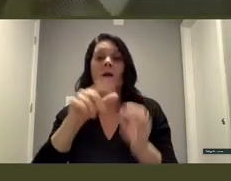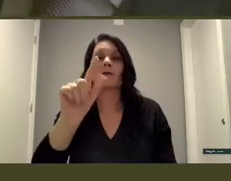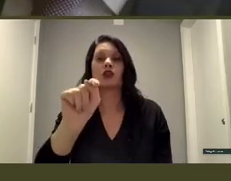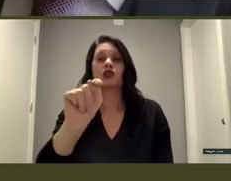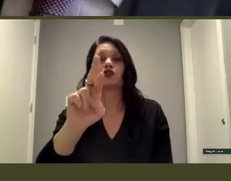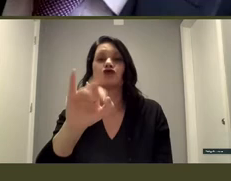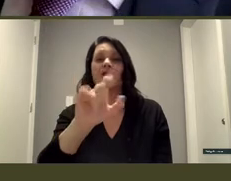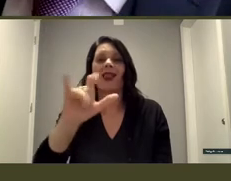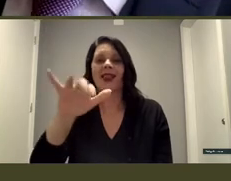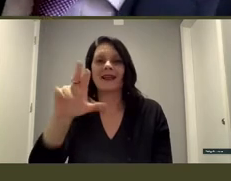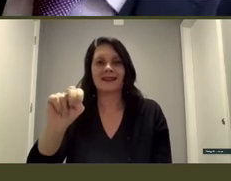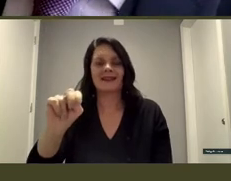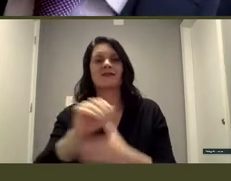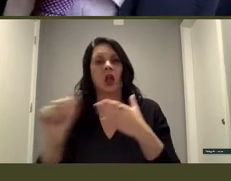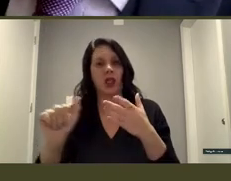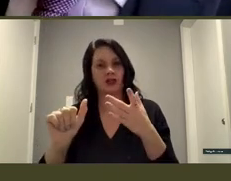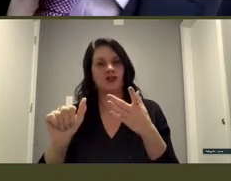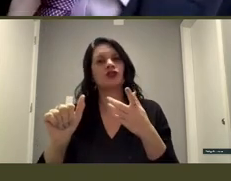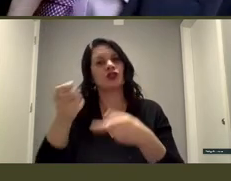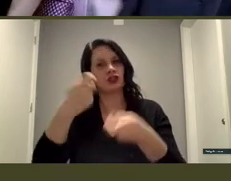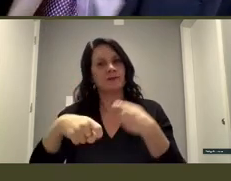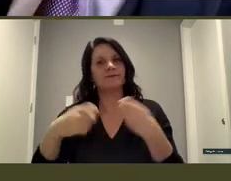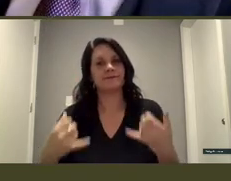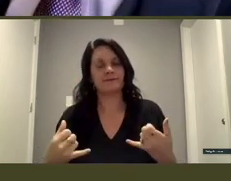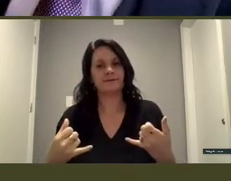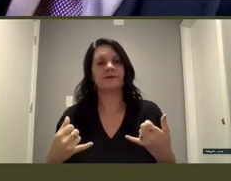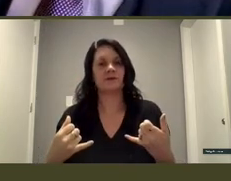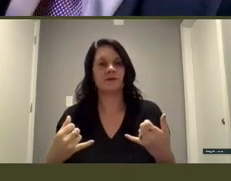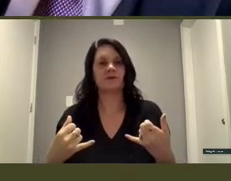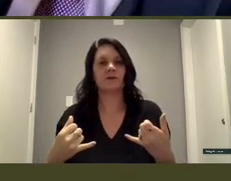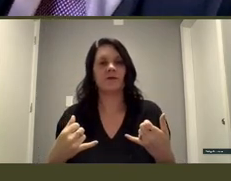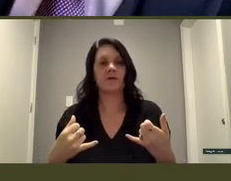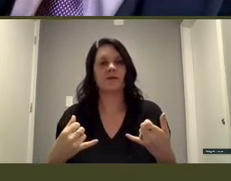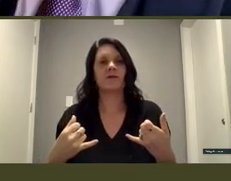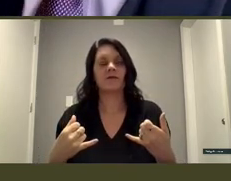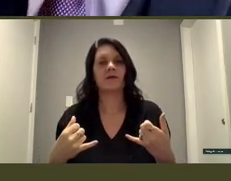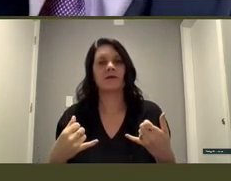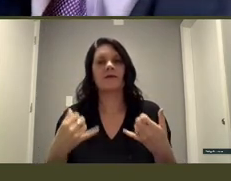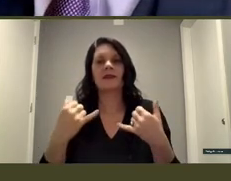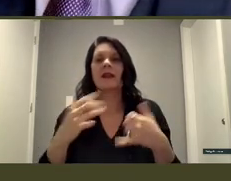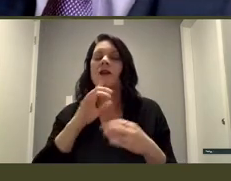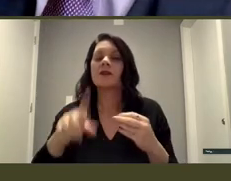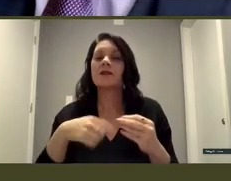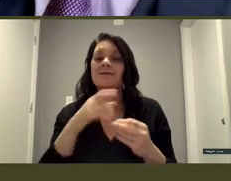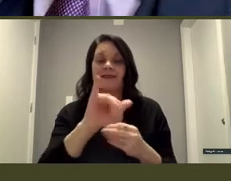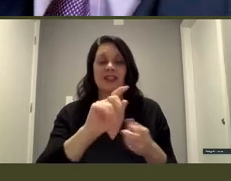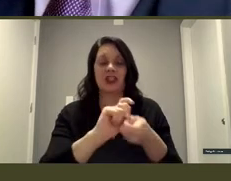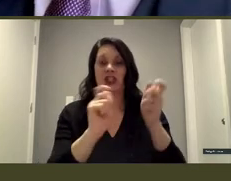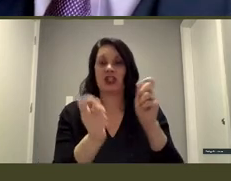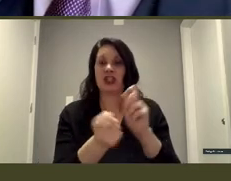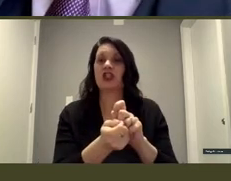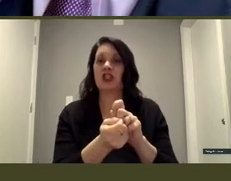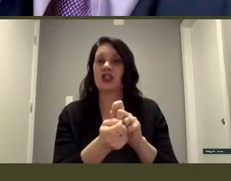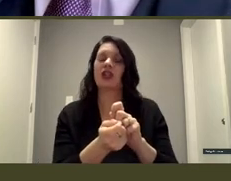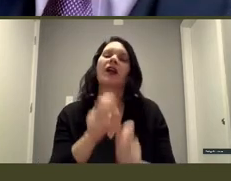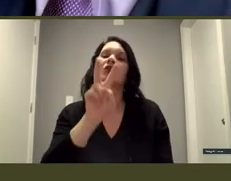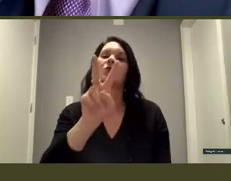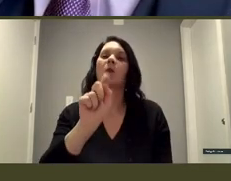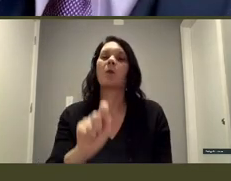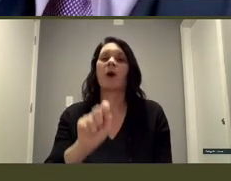Look at it here, right? SDG alone, achieving SDG required about, you know, 2.5 billion